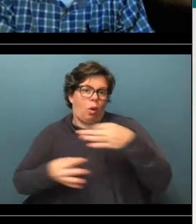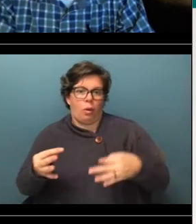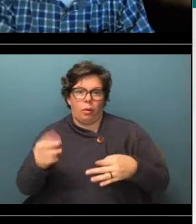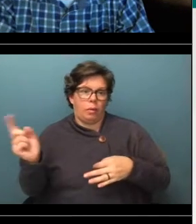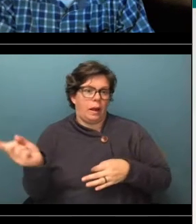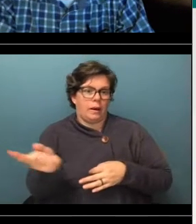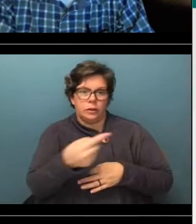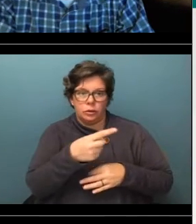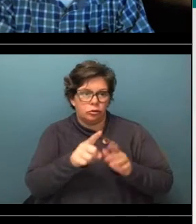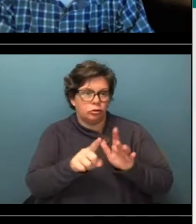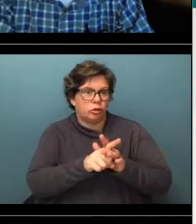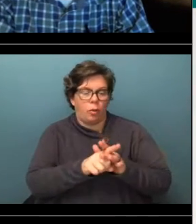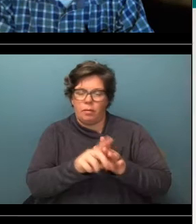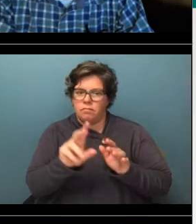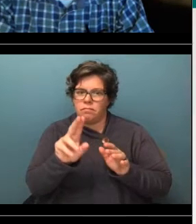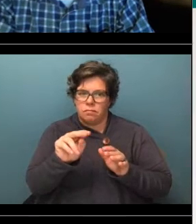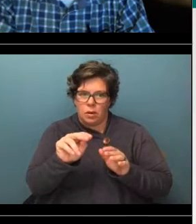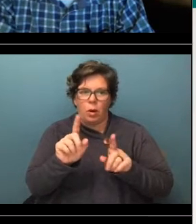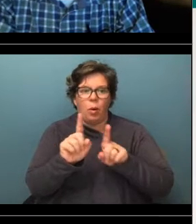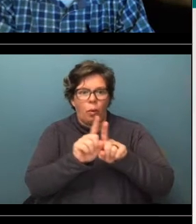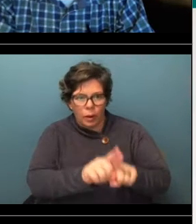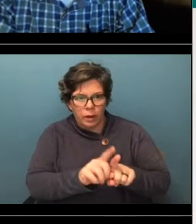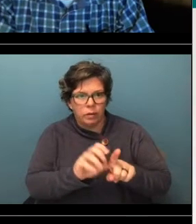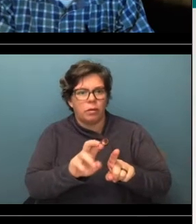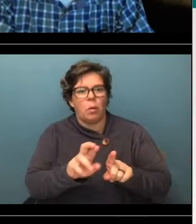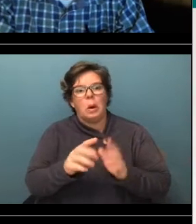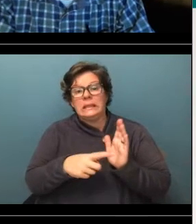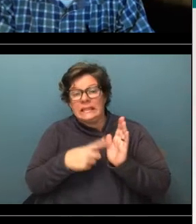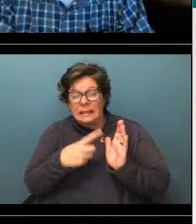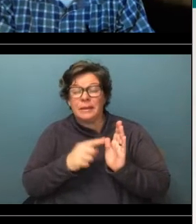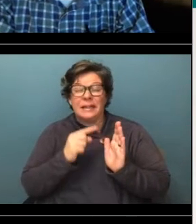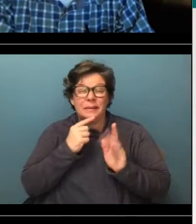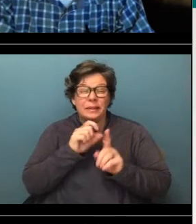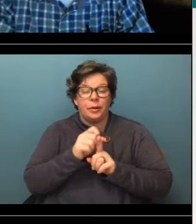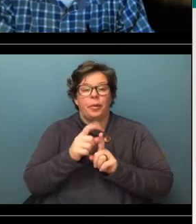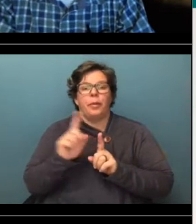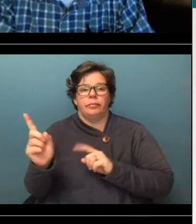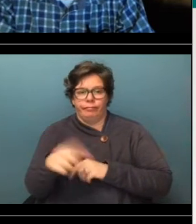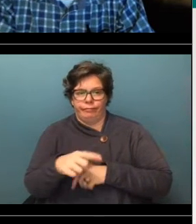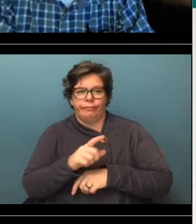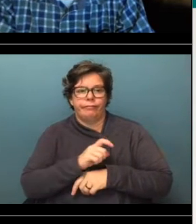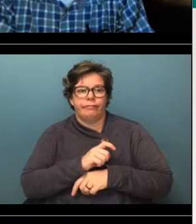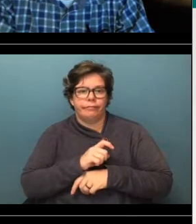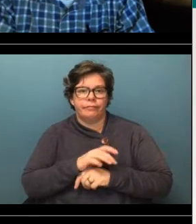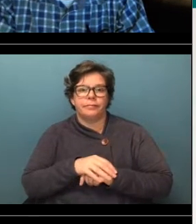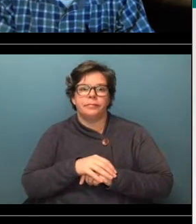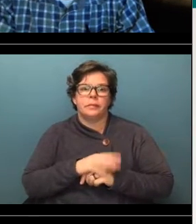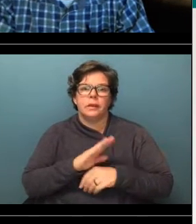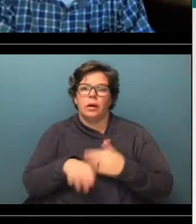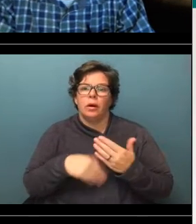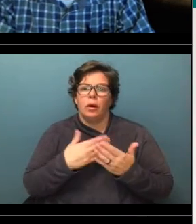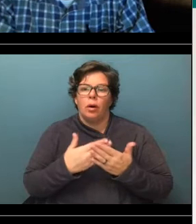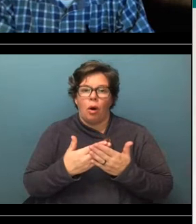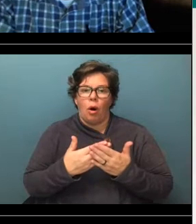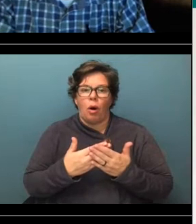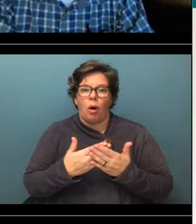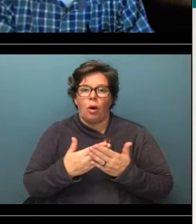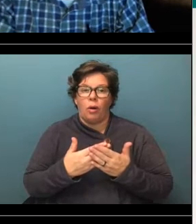teams. The hotline workers and the mobile response teams are all mandated